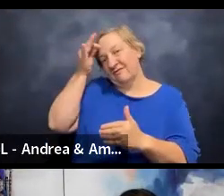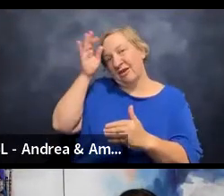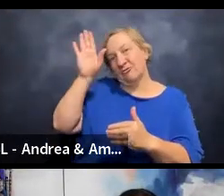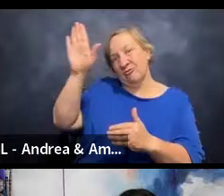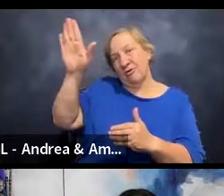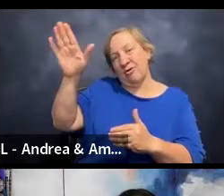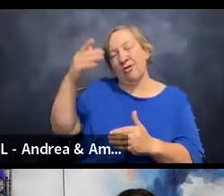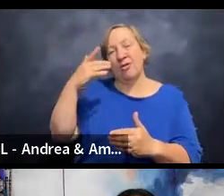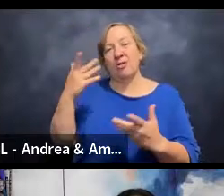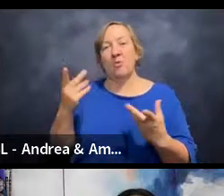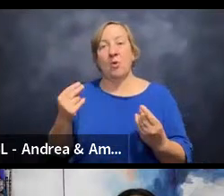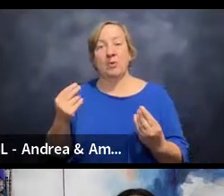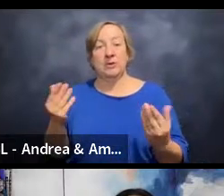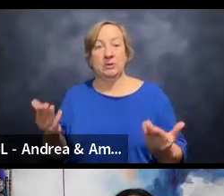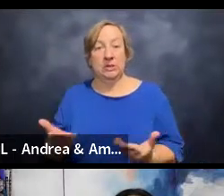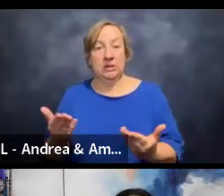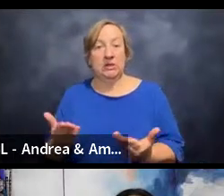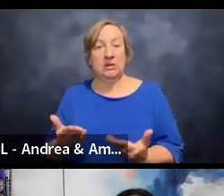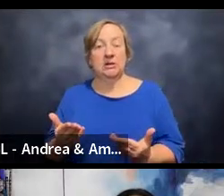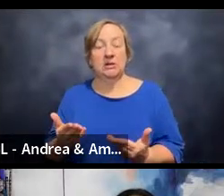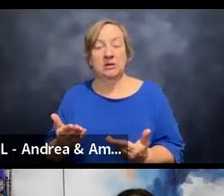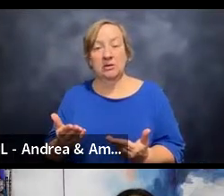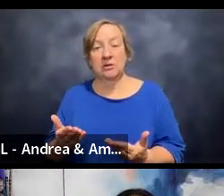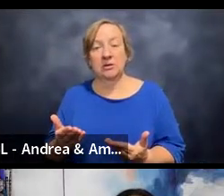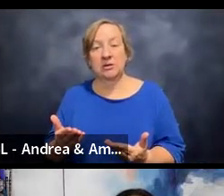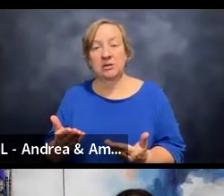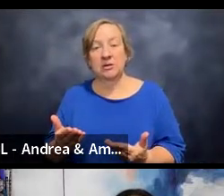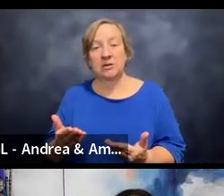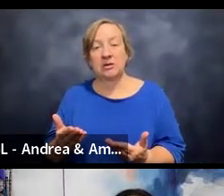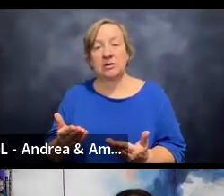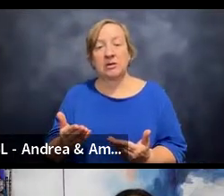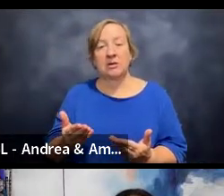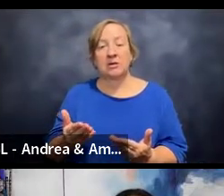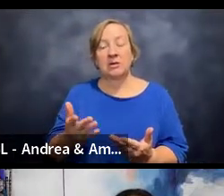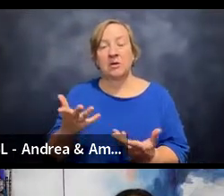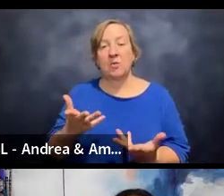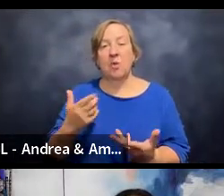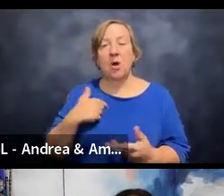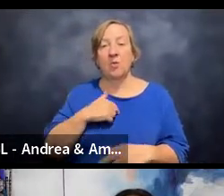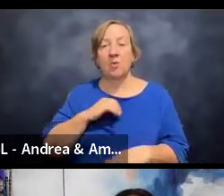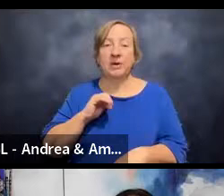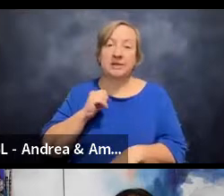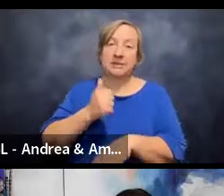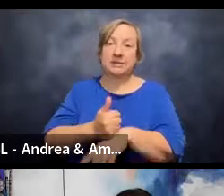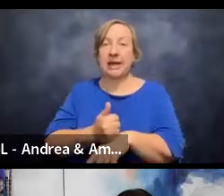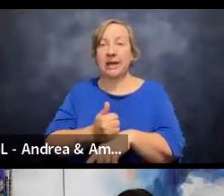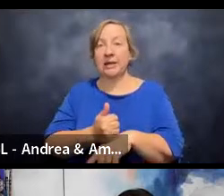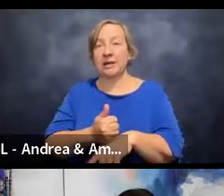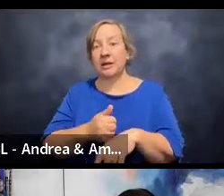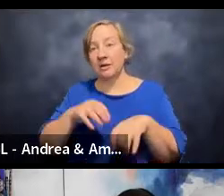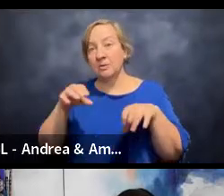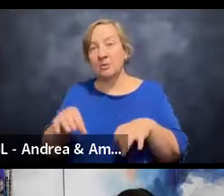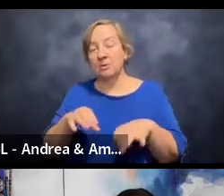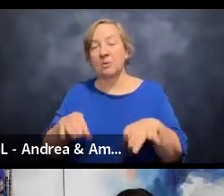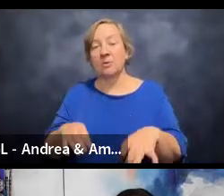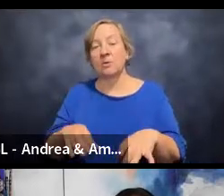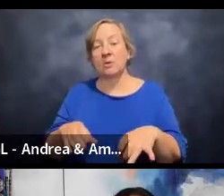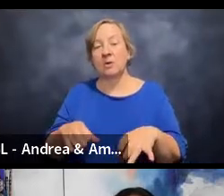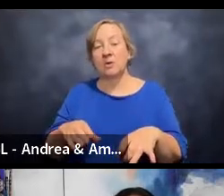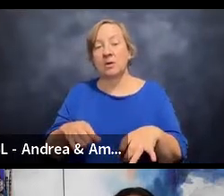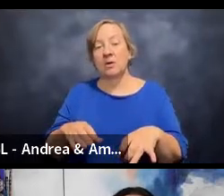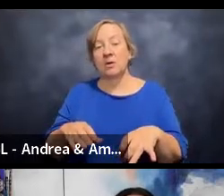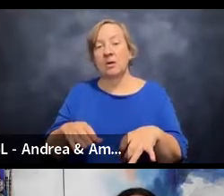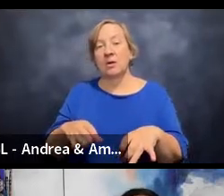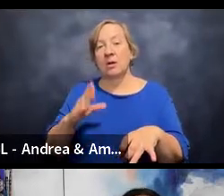what we do here, a precedence that we set here will get asked